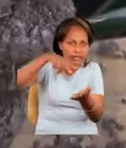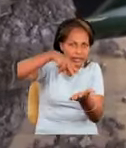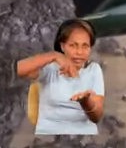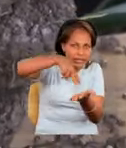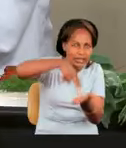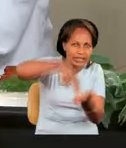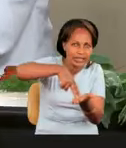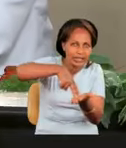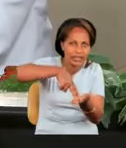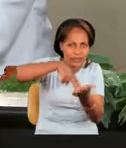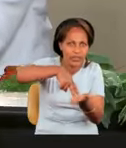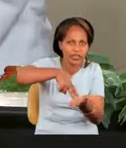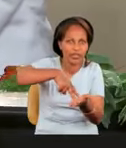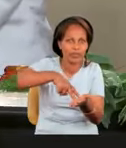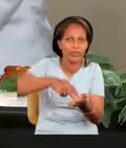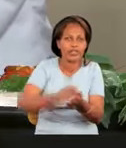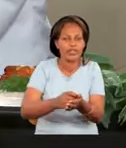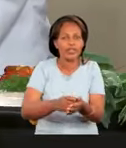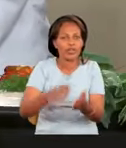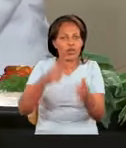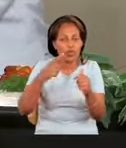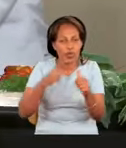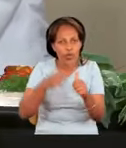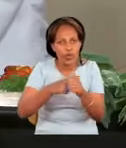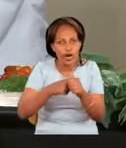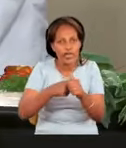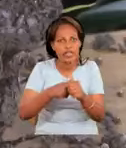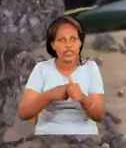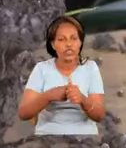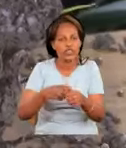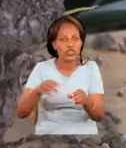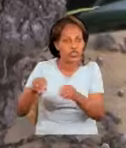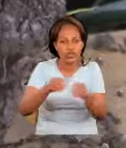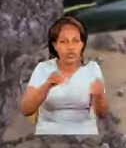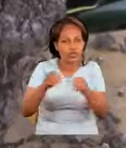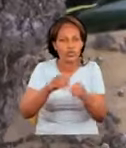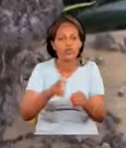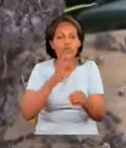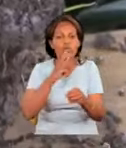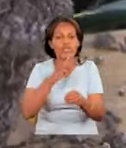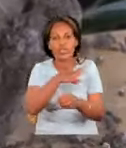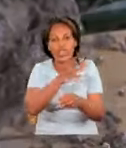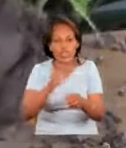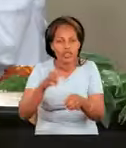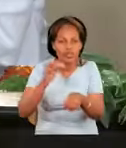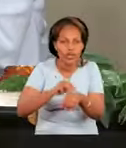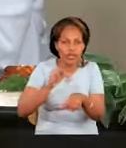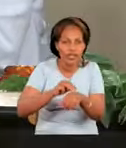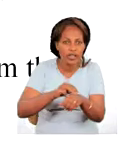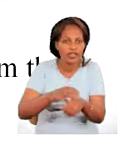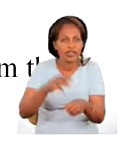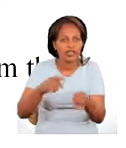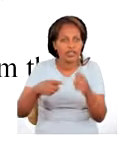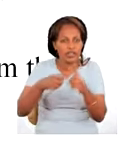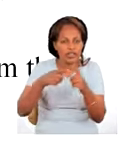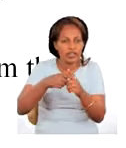has two functions. One is to transport water and minerals. Another one is to keep the plant firmly on the ground.